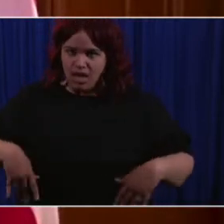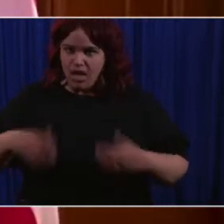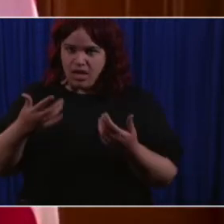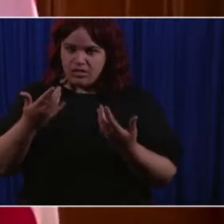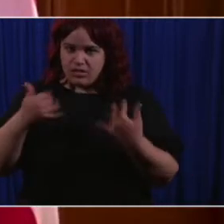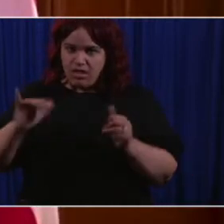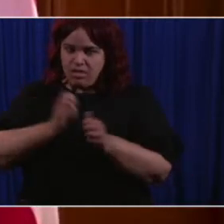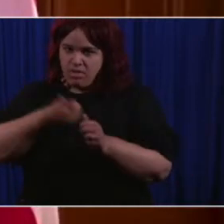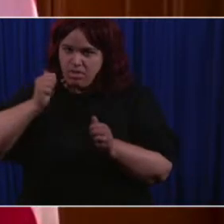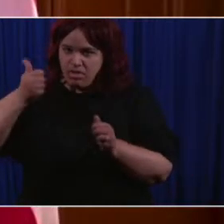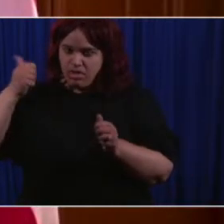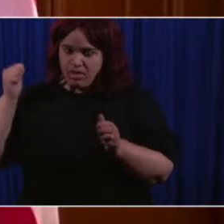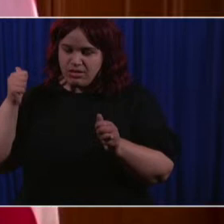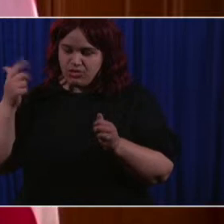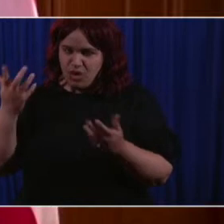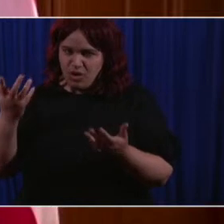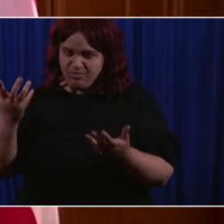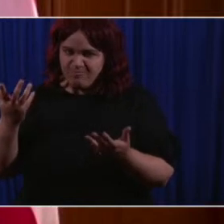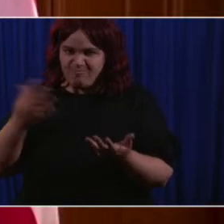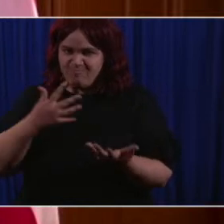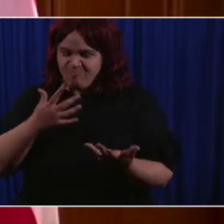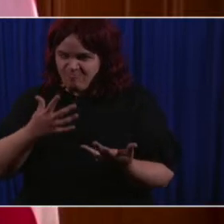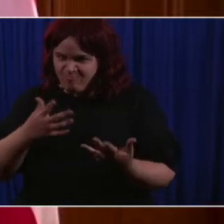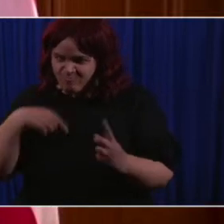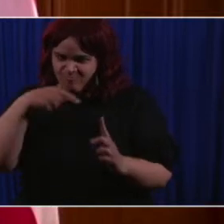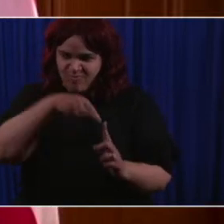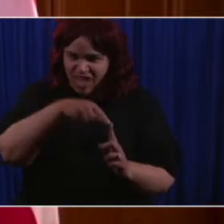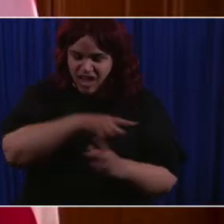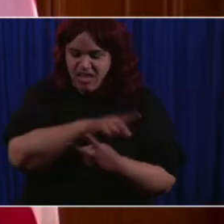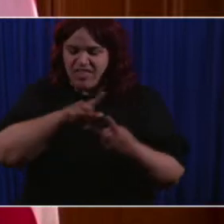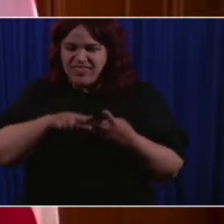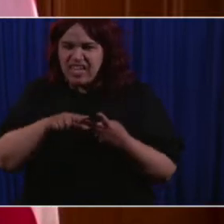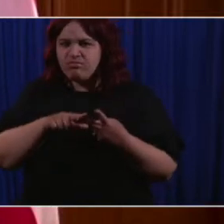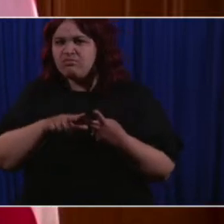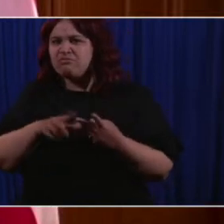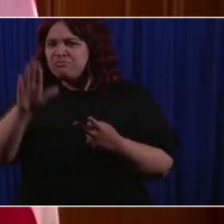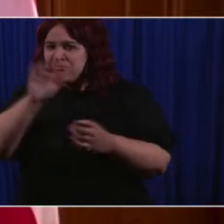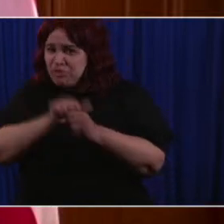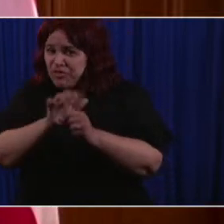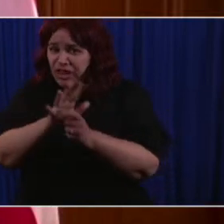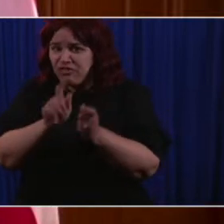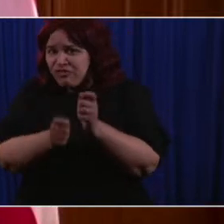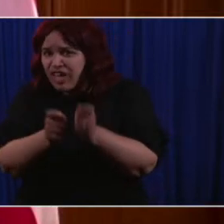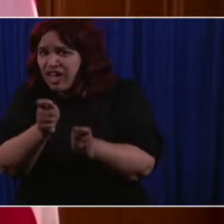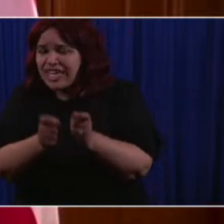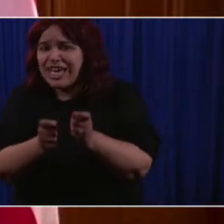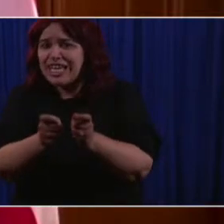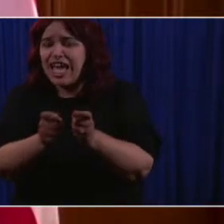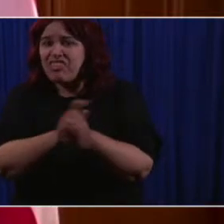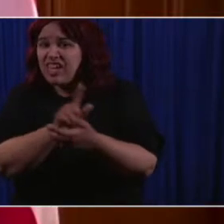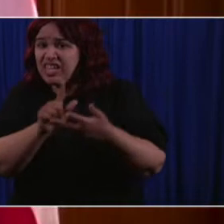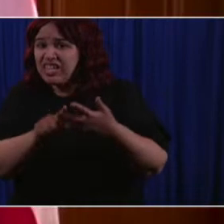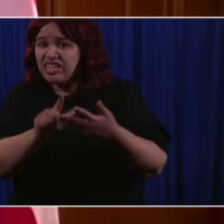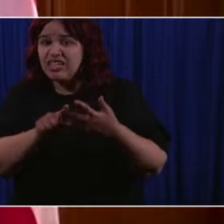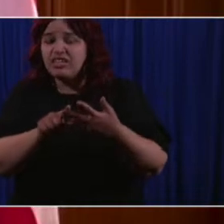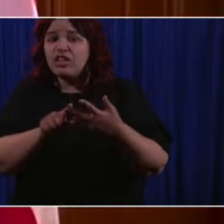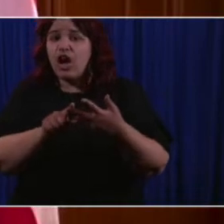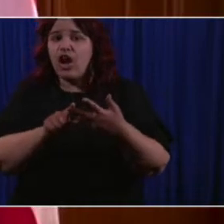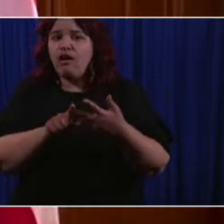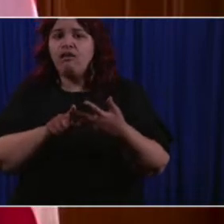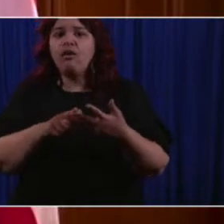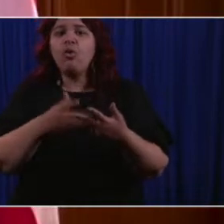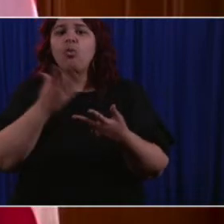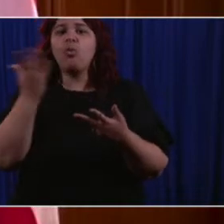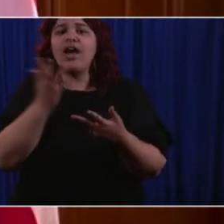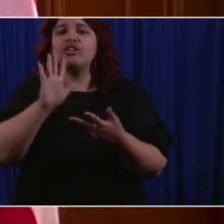of concern? And aside from masks and social distancing, is there any other step that you can recommend to get that needle moving swiftly in the